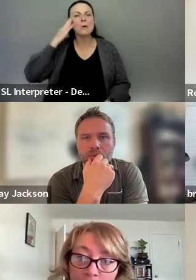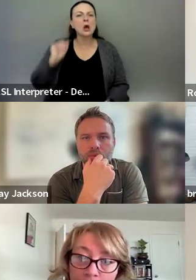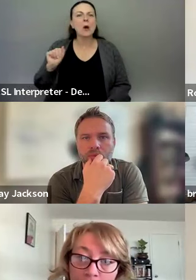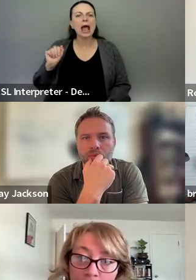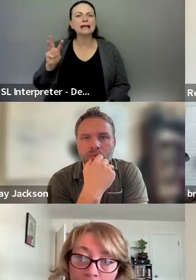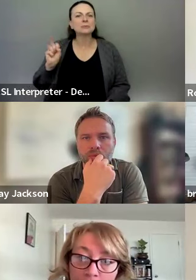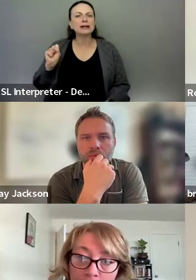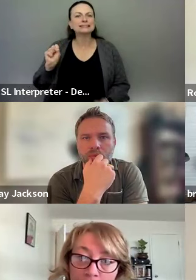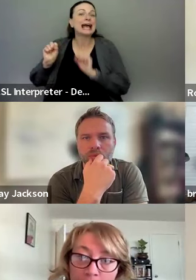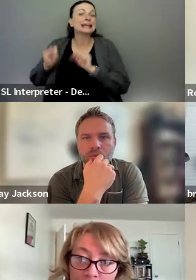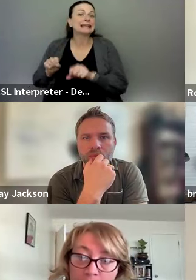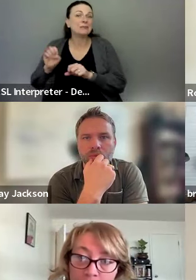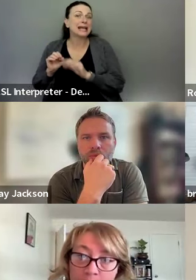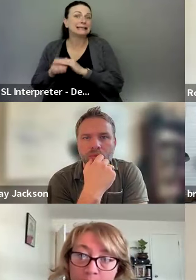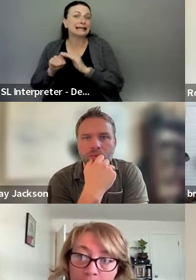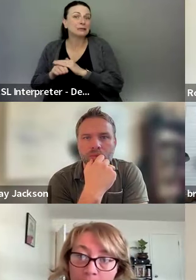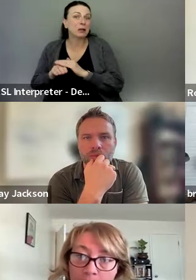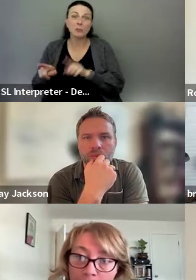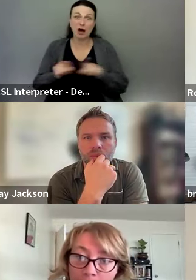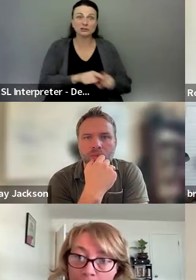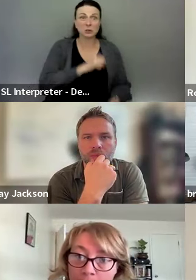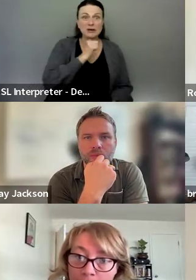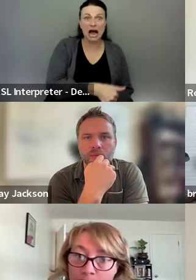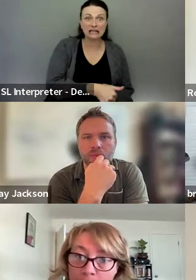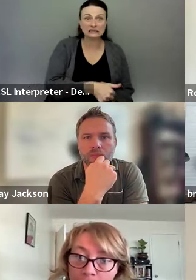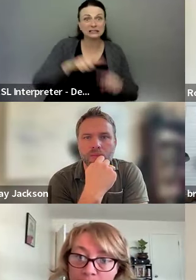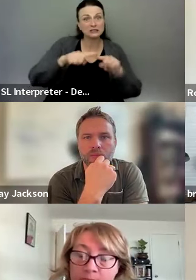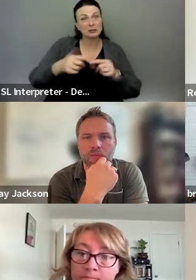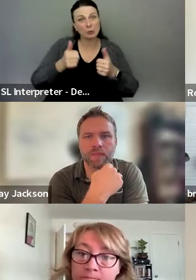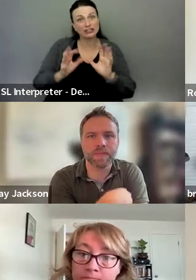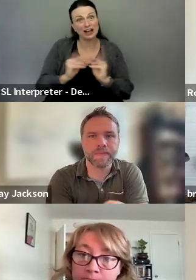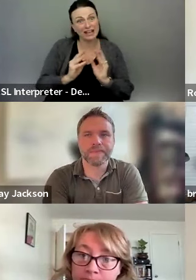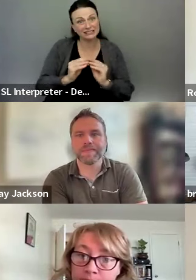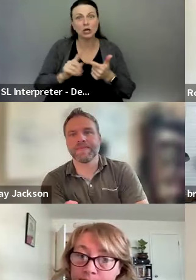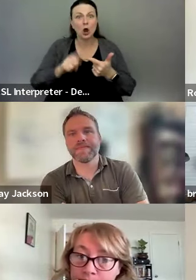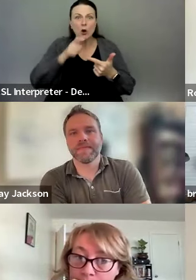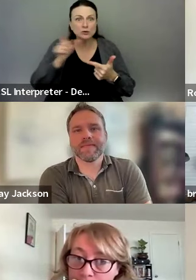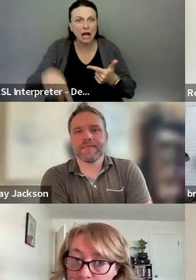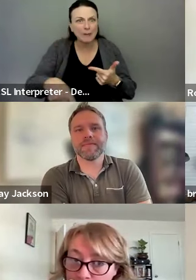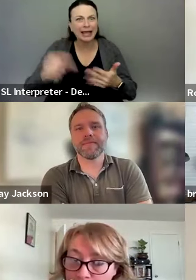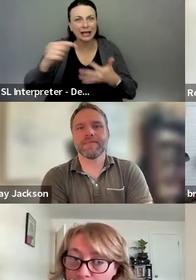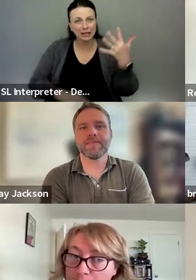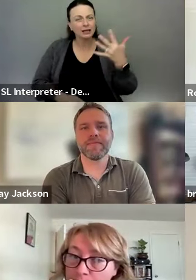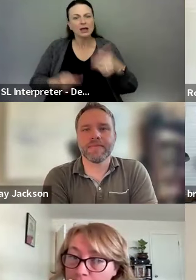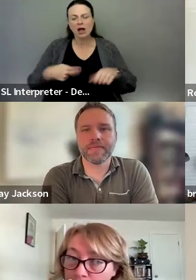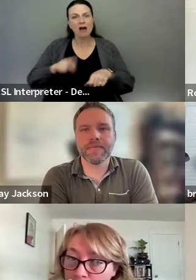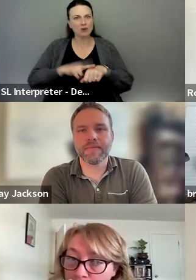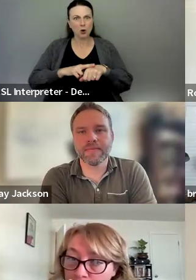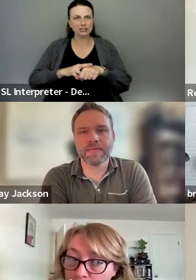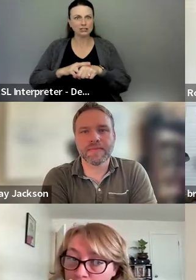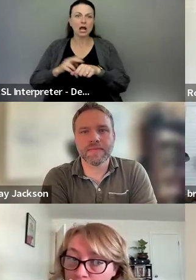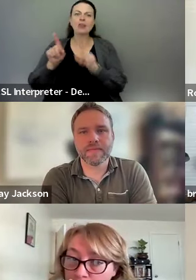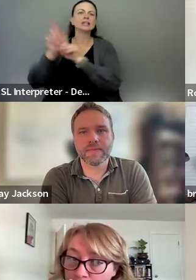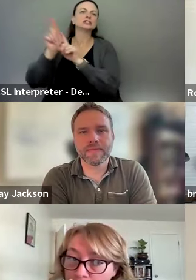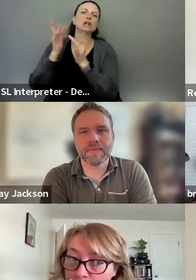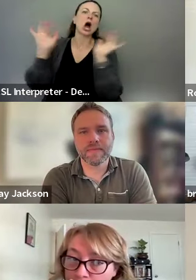be accessible, but also not. Right, so it depends which event and who's coming. Of course, when their star rom-coms. It's